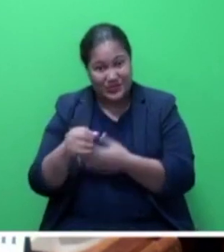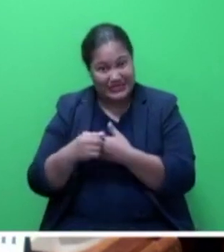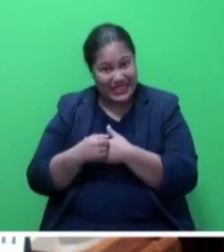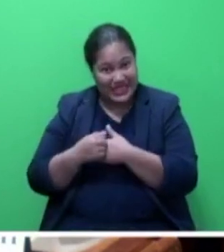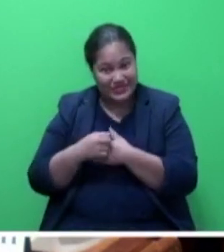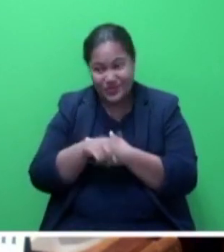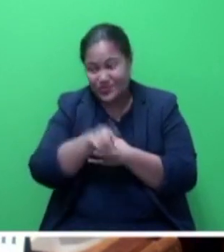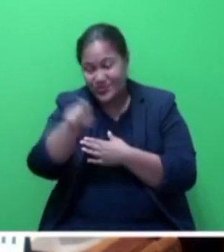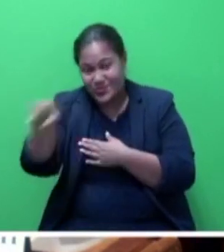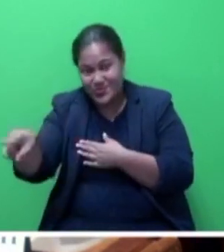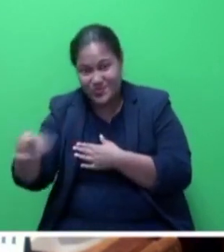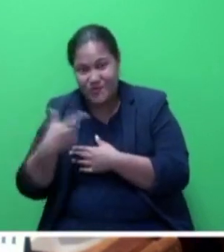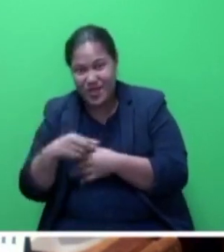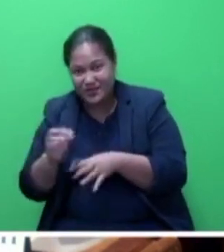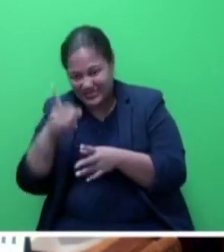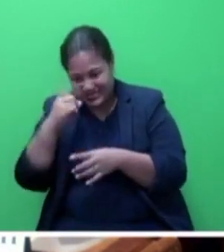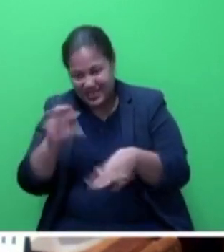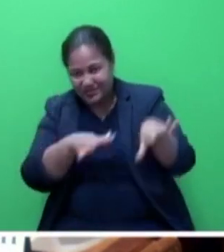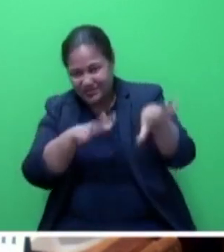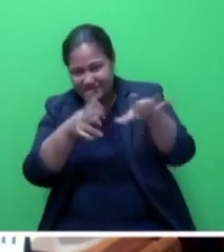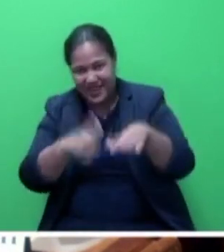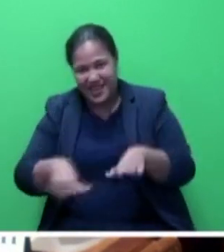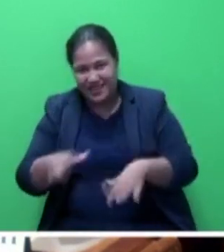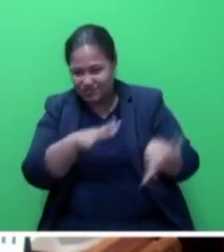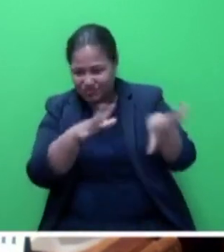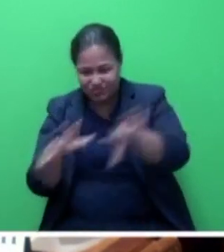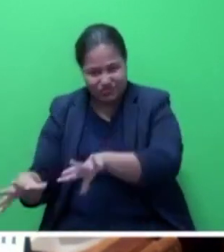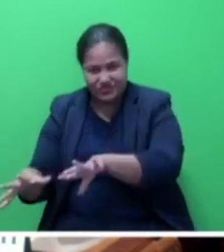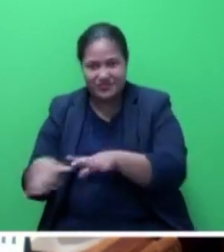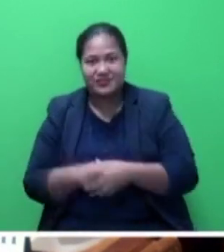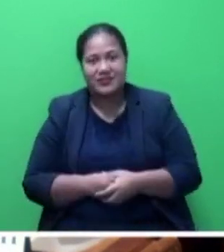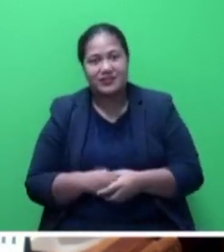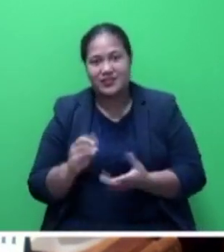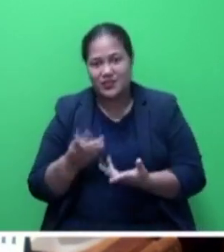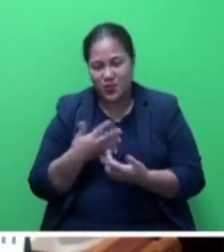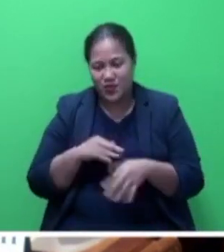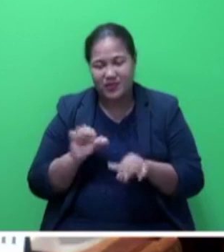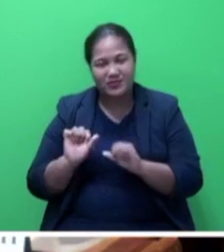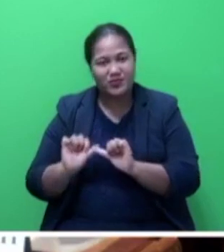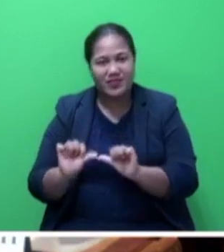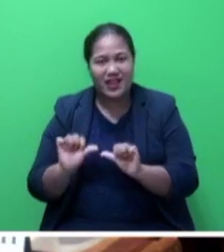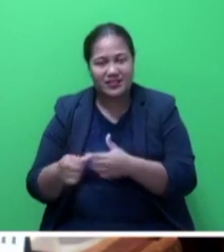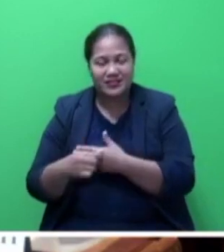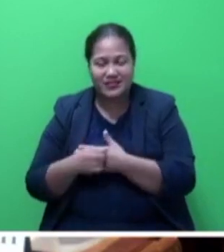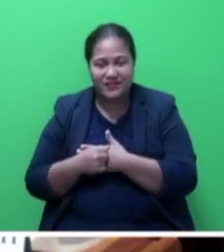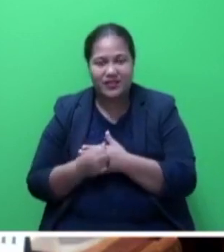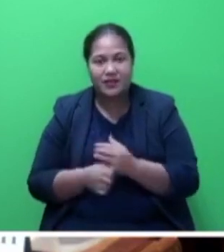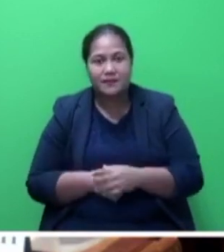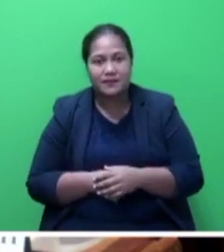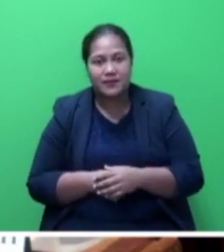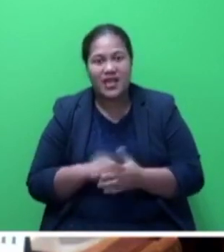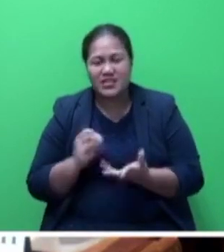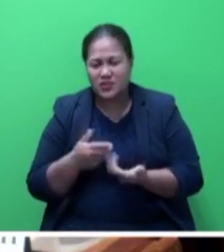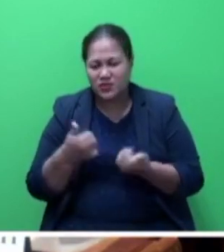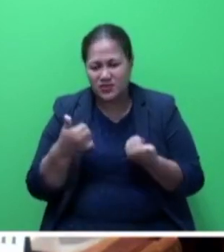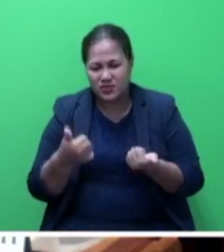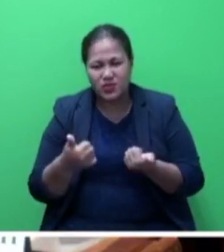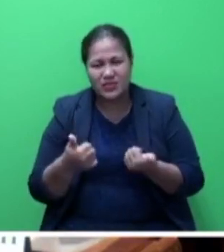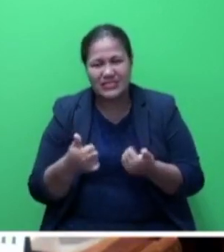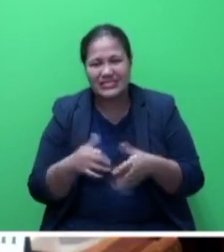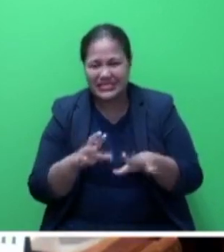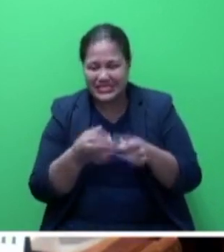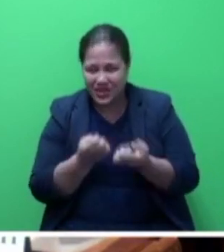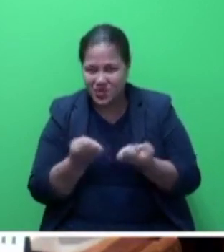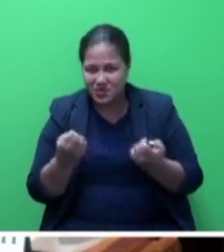close. So that very briefly, Mr. Speaker, sir, as I stated, it's a good piece of equipment to